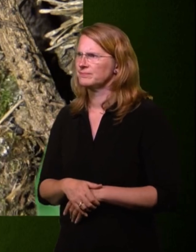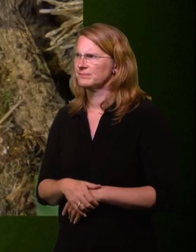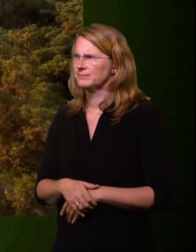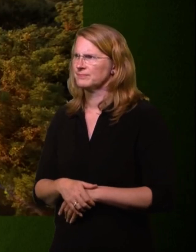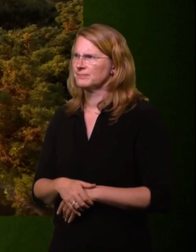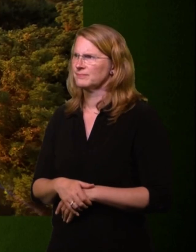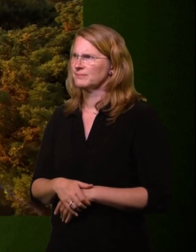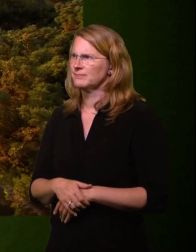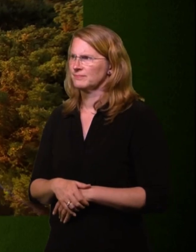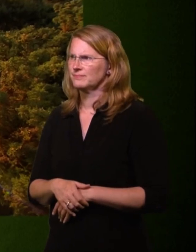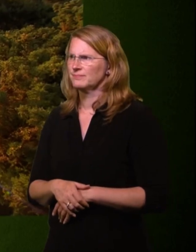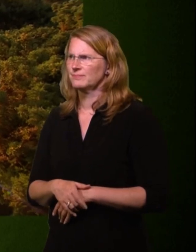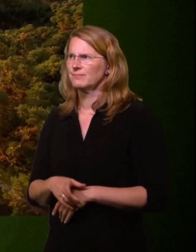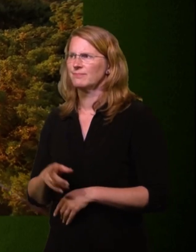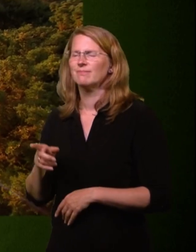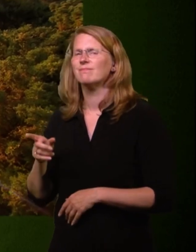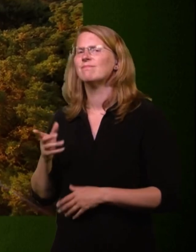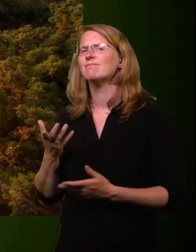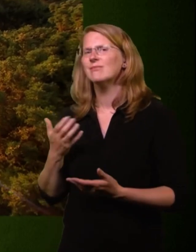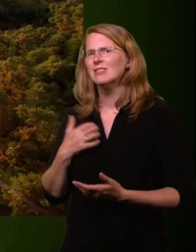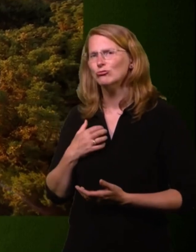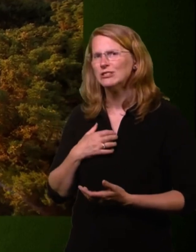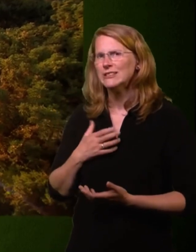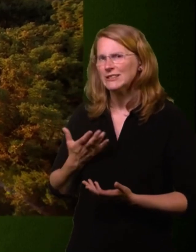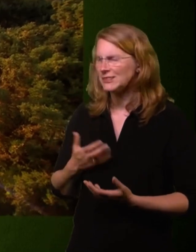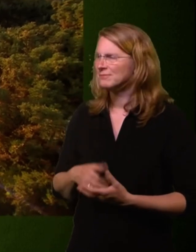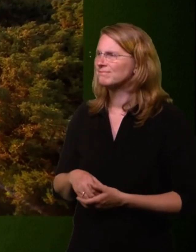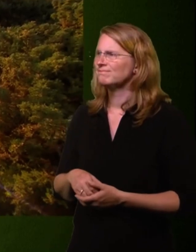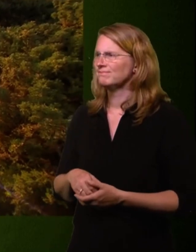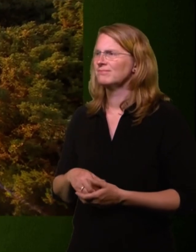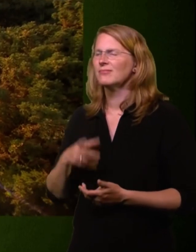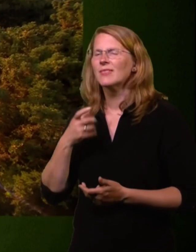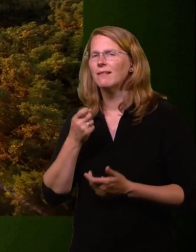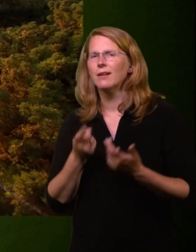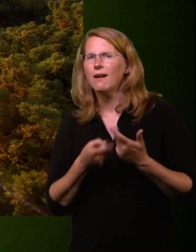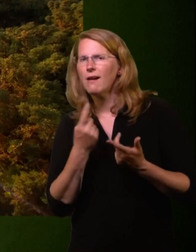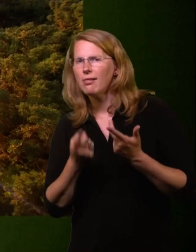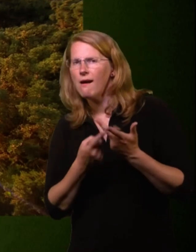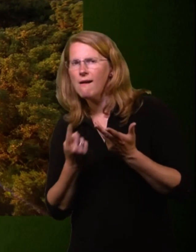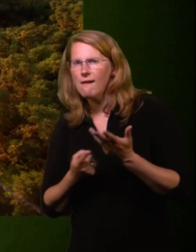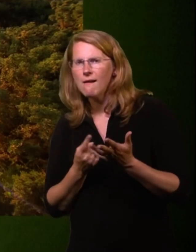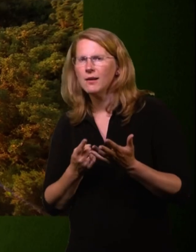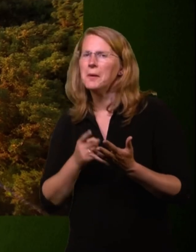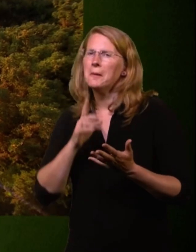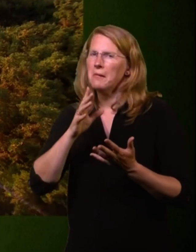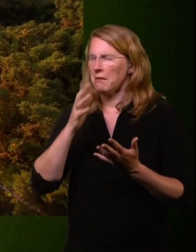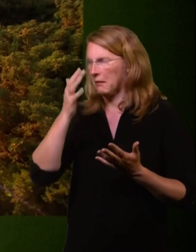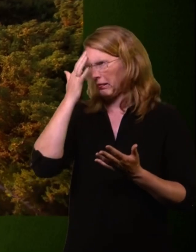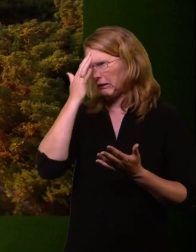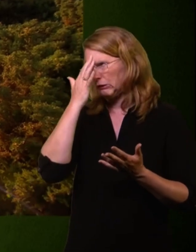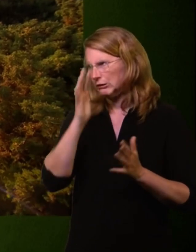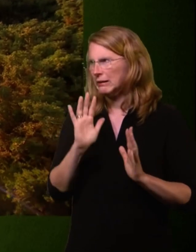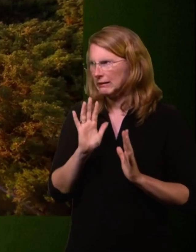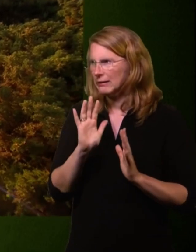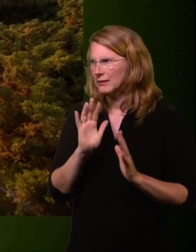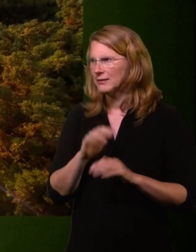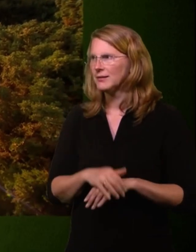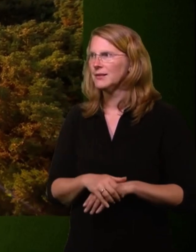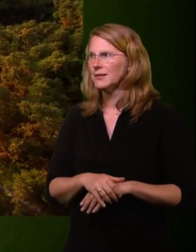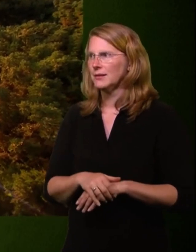flycatcher, because they are no longer parasitised by cuckoos. Now, there could be other factors, it's just a theory, because we have